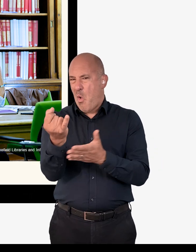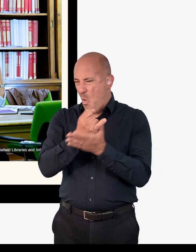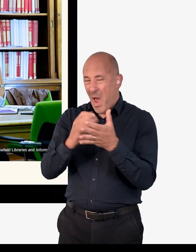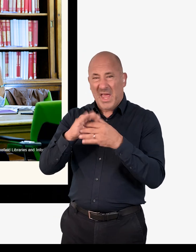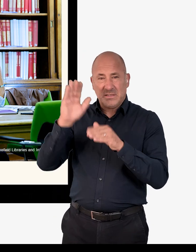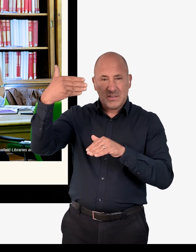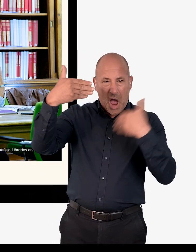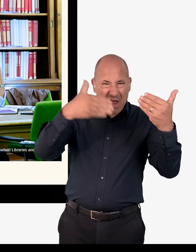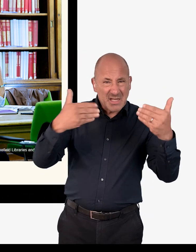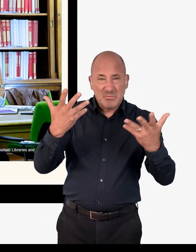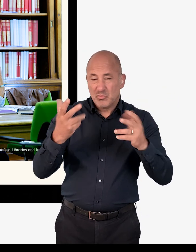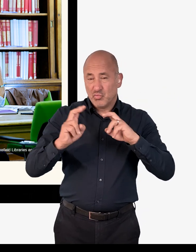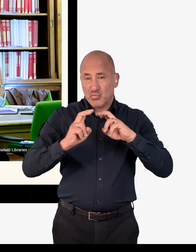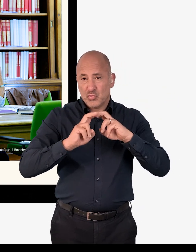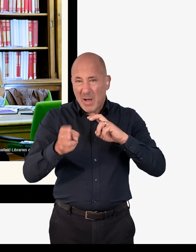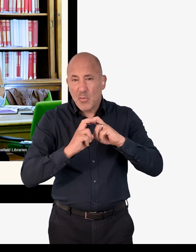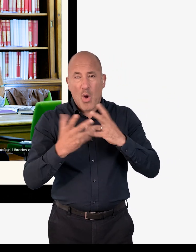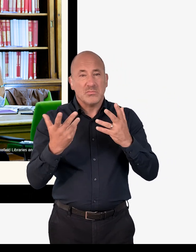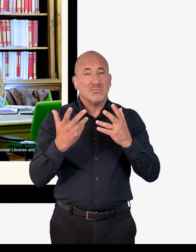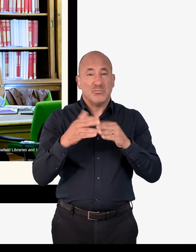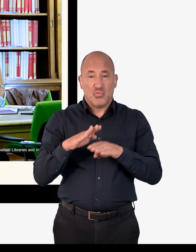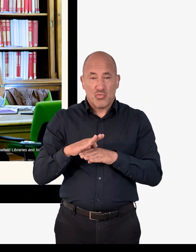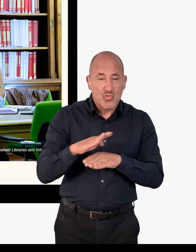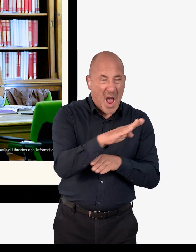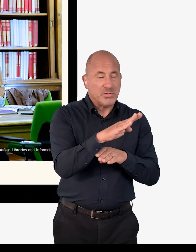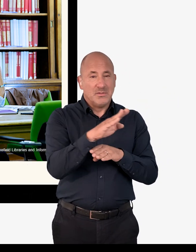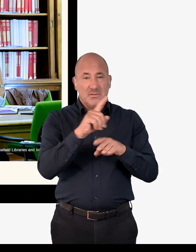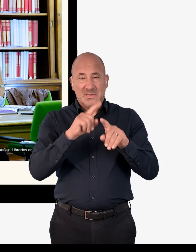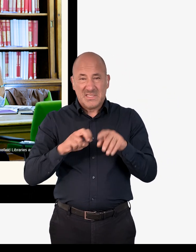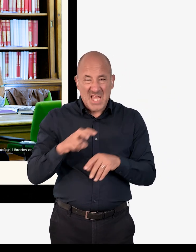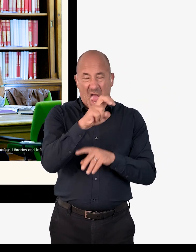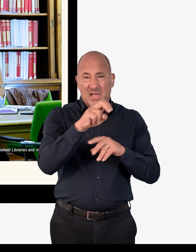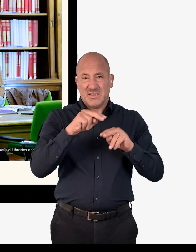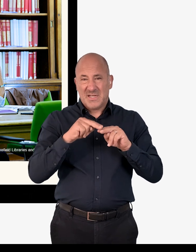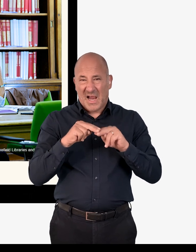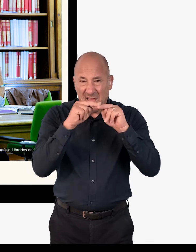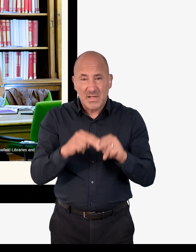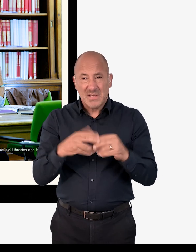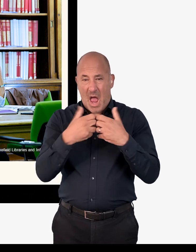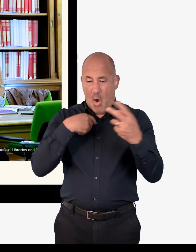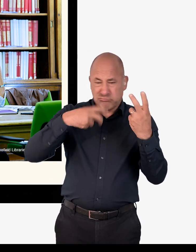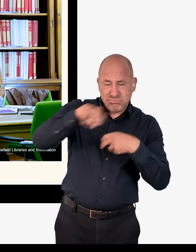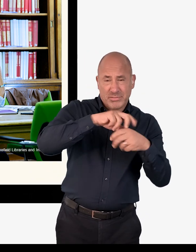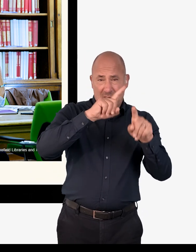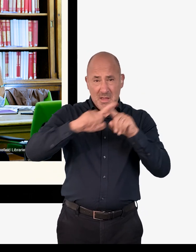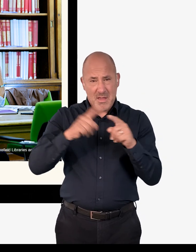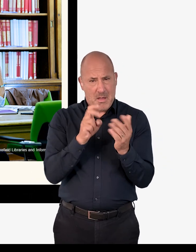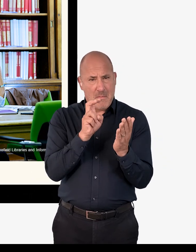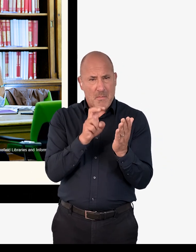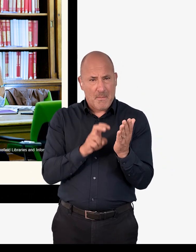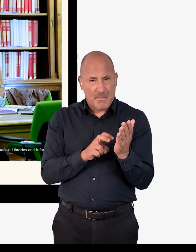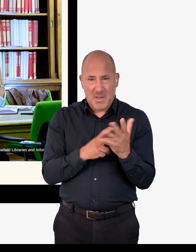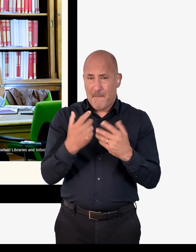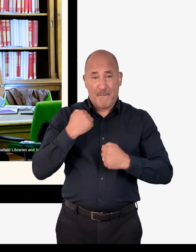audit, as well as strengths and weaknesses around signage, transport, getting around,